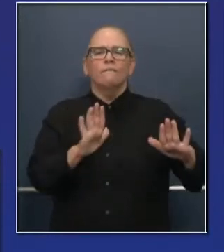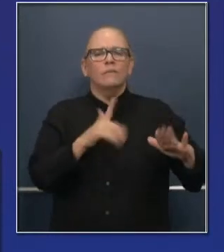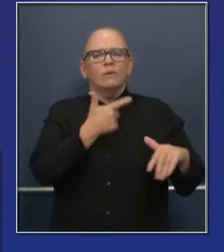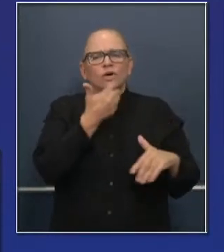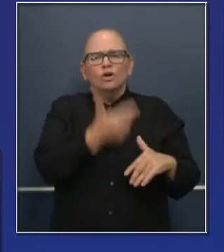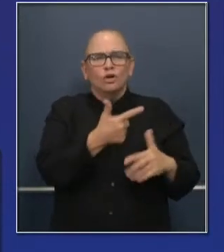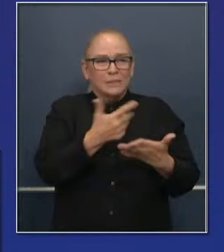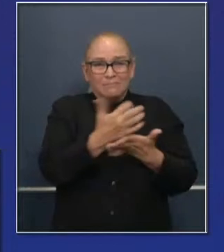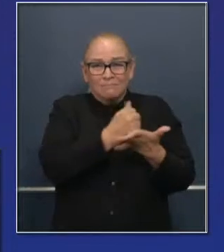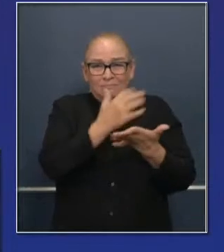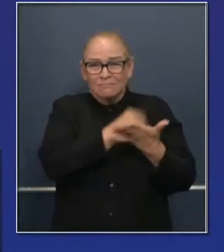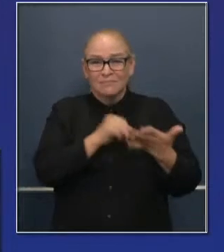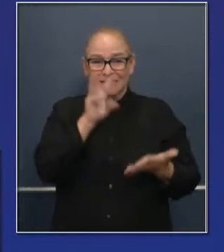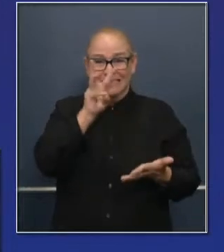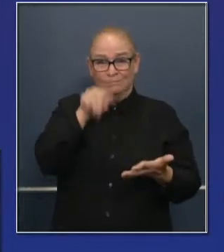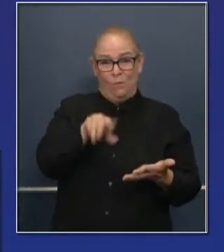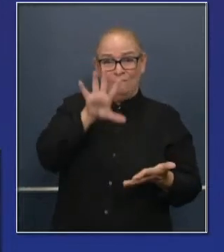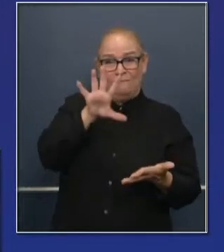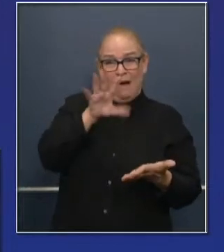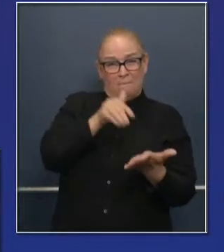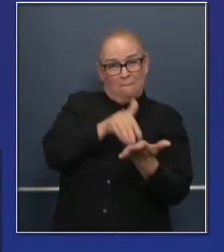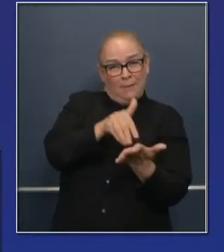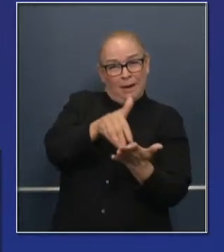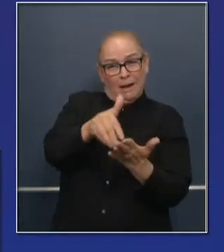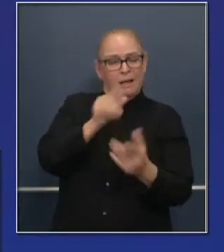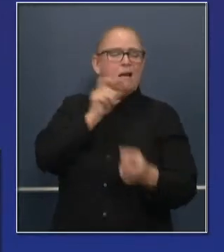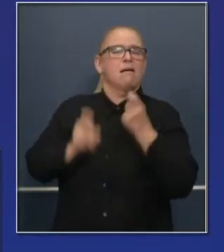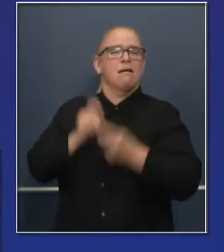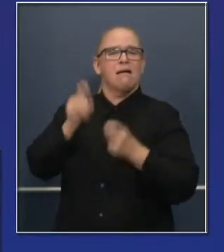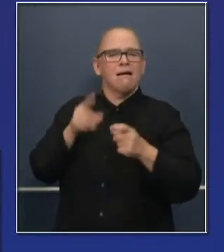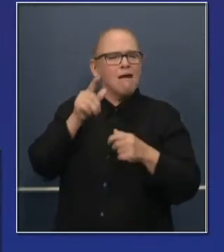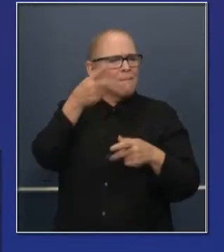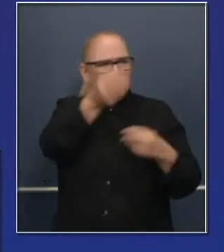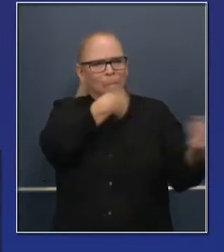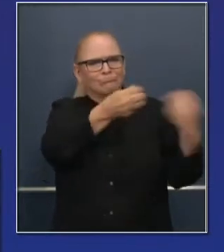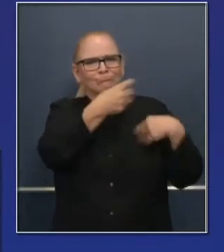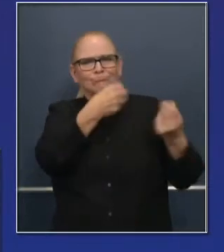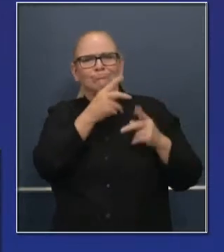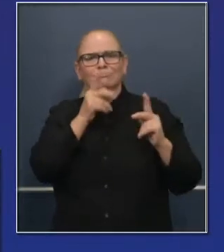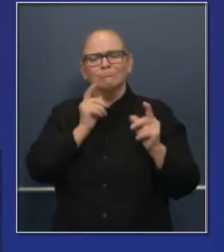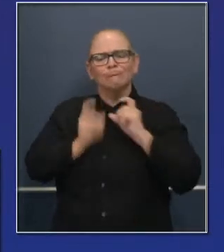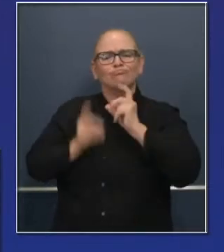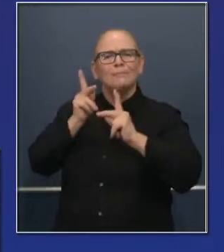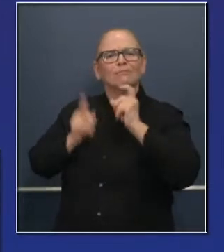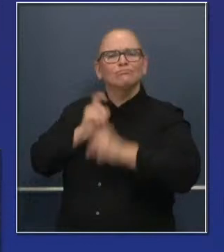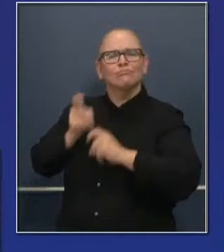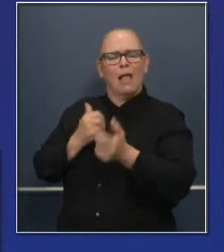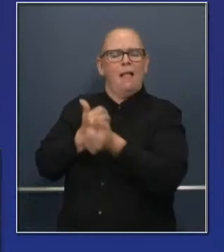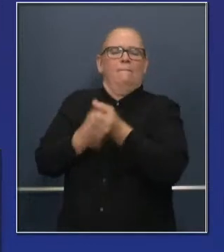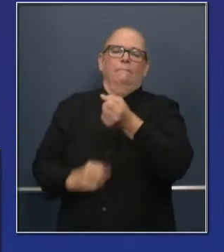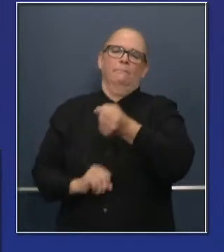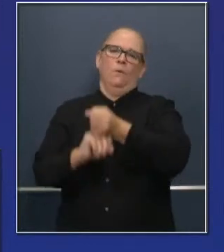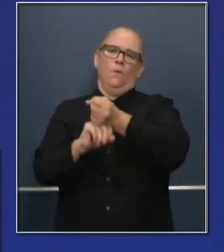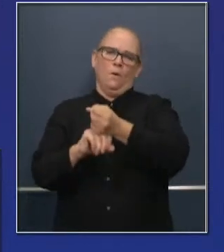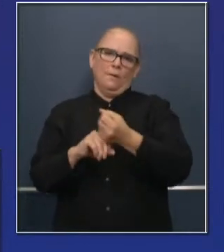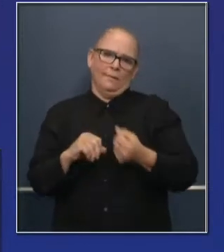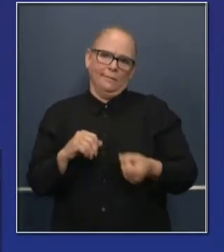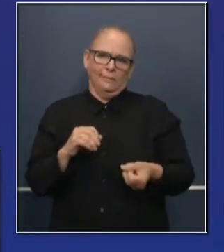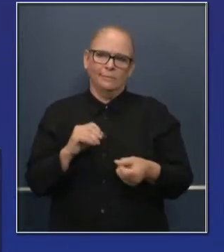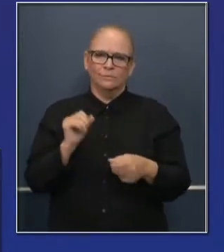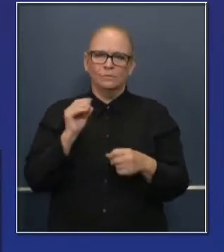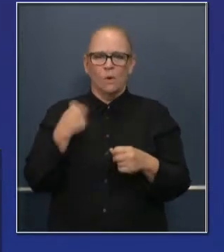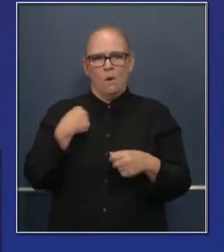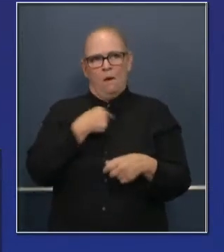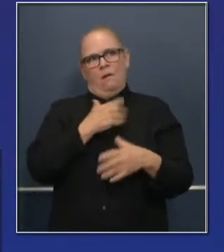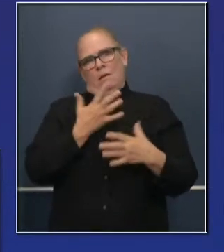of additional resources that philanthropy has brought to the table to supplement or increase, rather, the $52